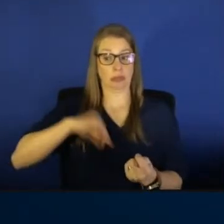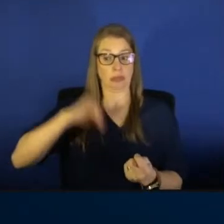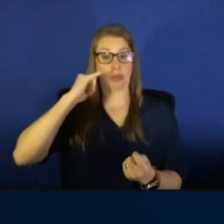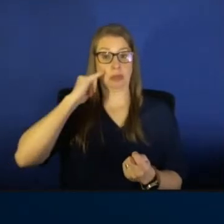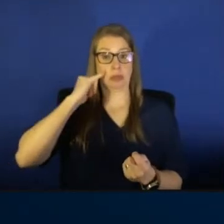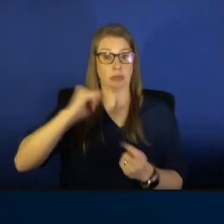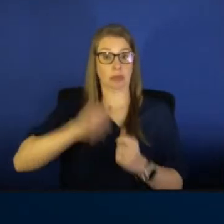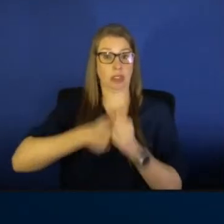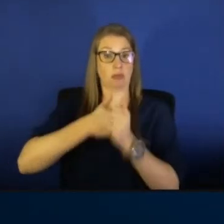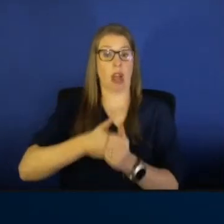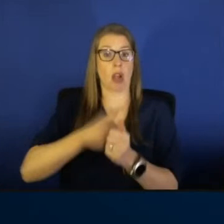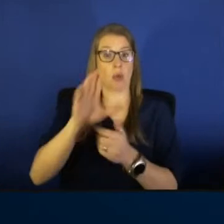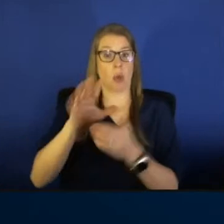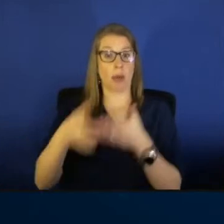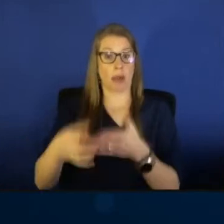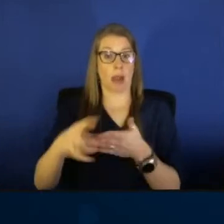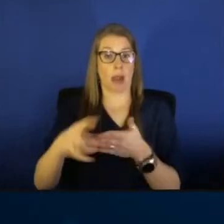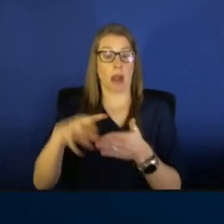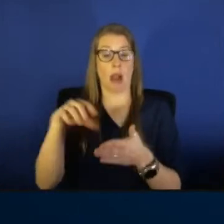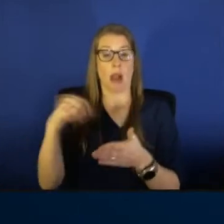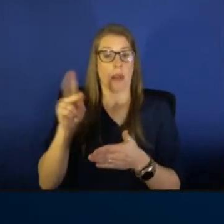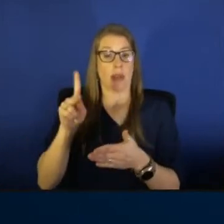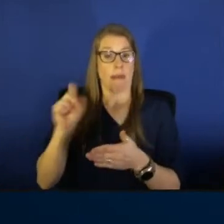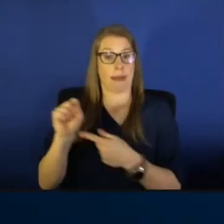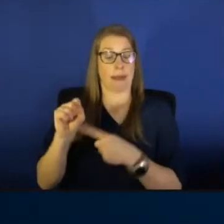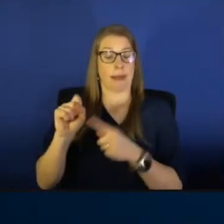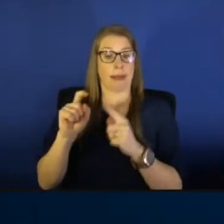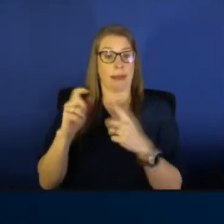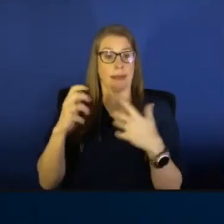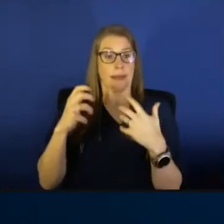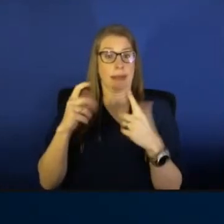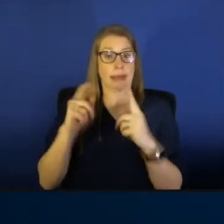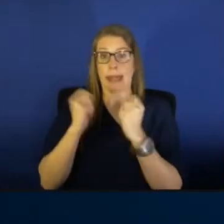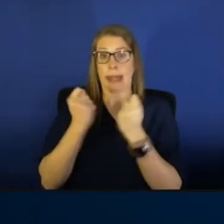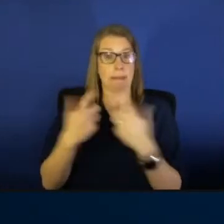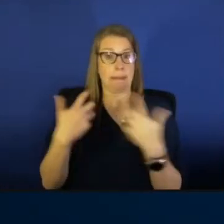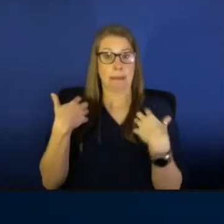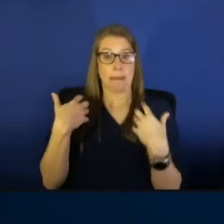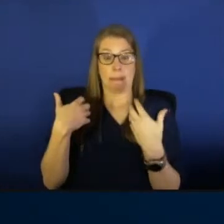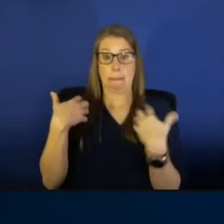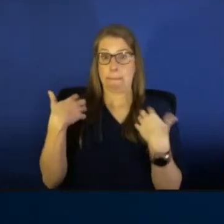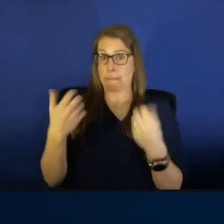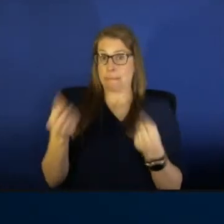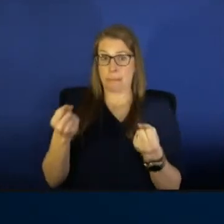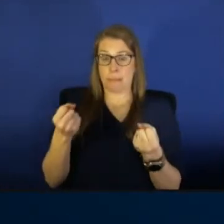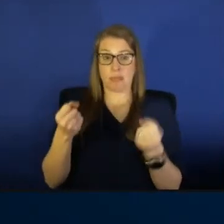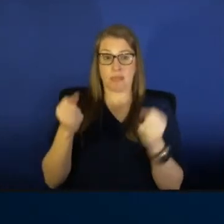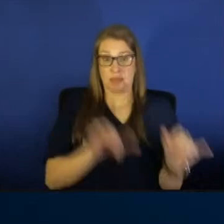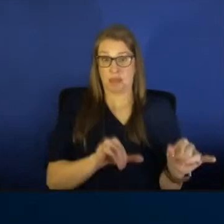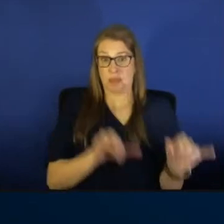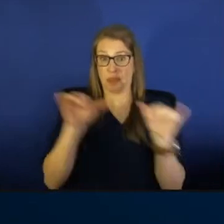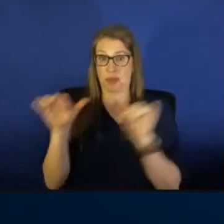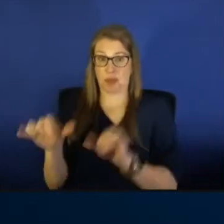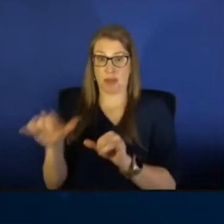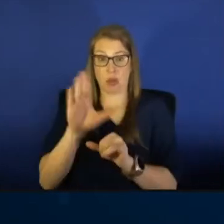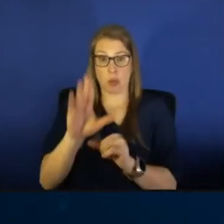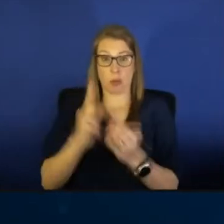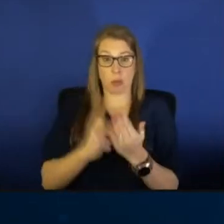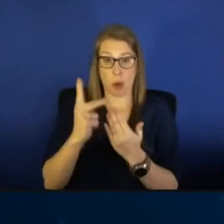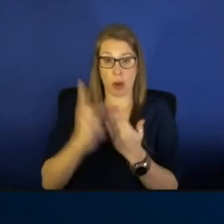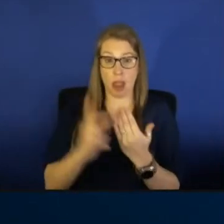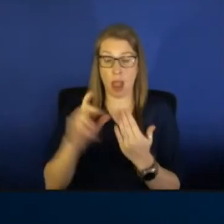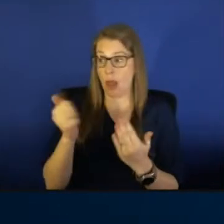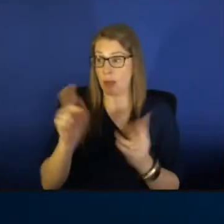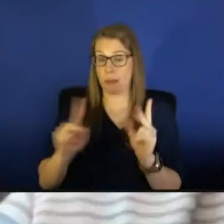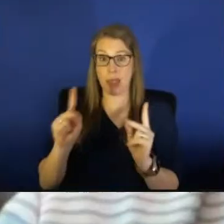other Kansas team healths all over the country making things happen the way that you are? And would other people benefit by doing what